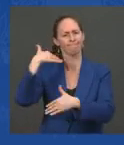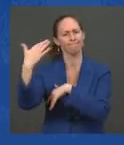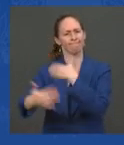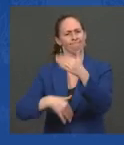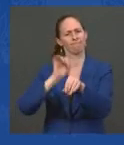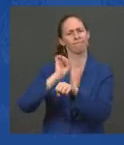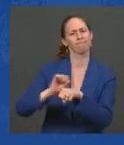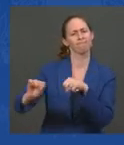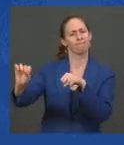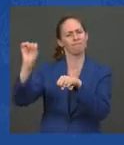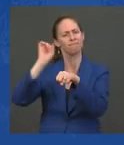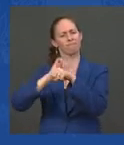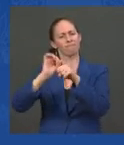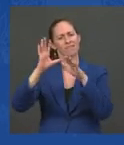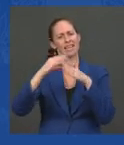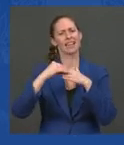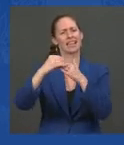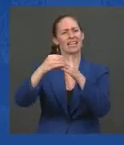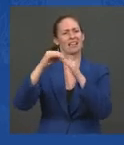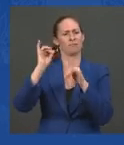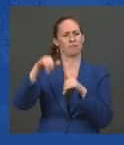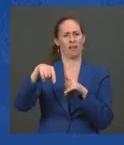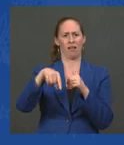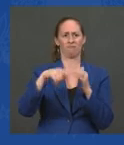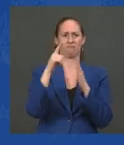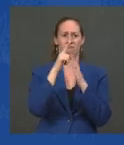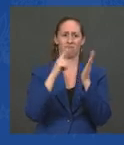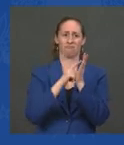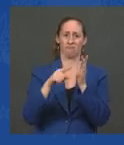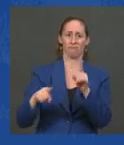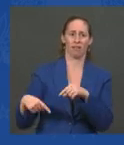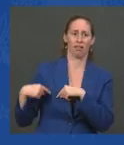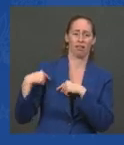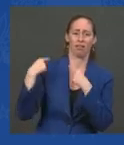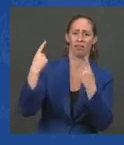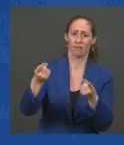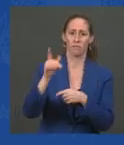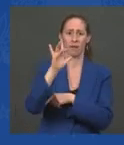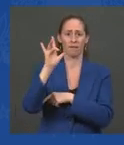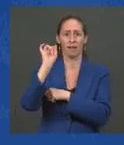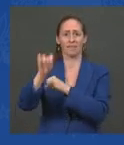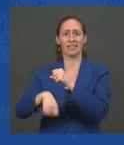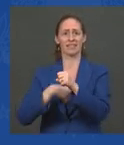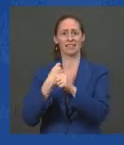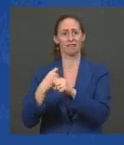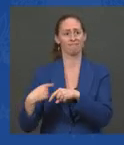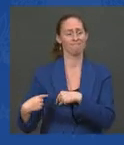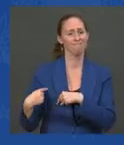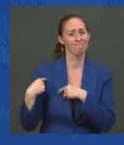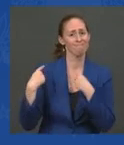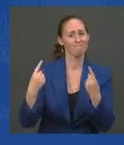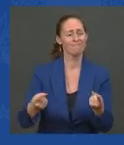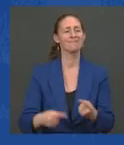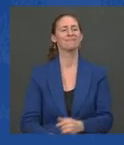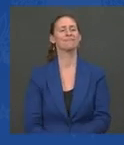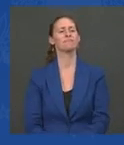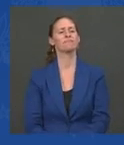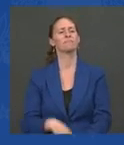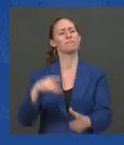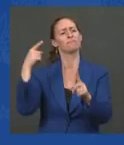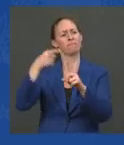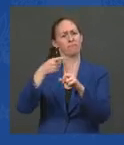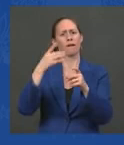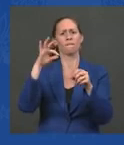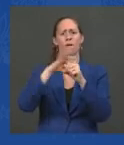25 years that I served in the Senate Judiciary Committee, expanding the Voting Rights Act. Traditionally received